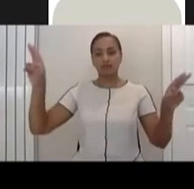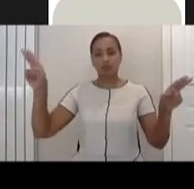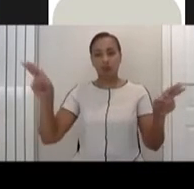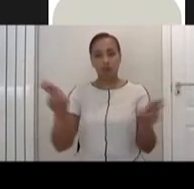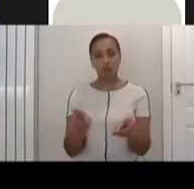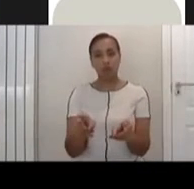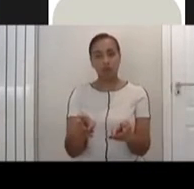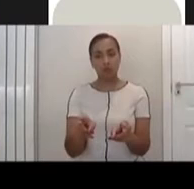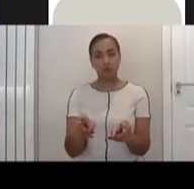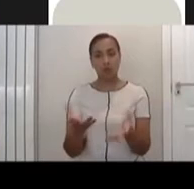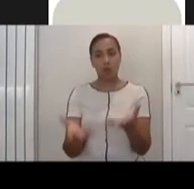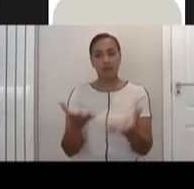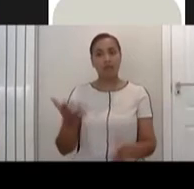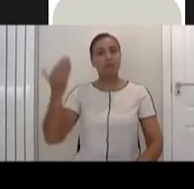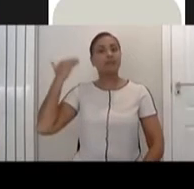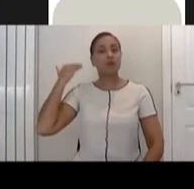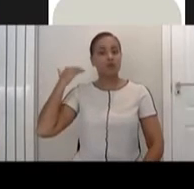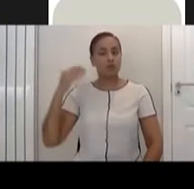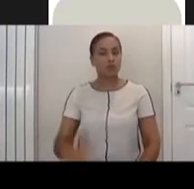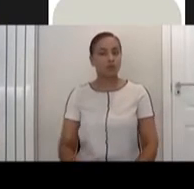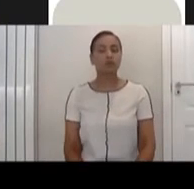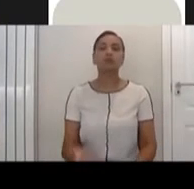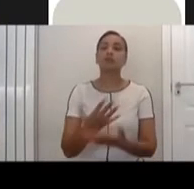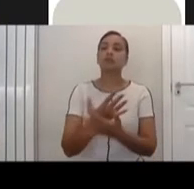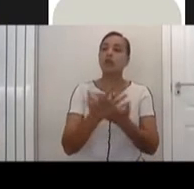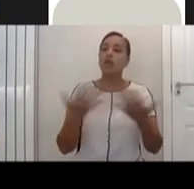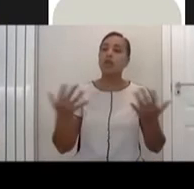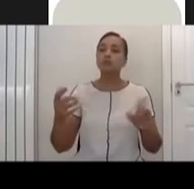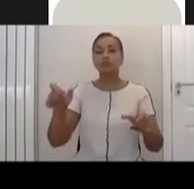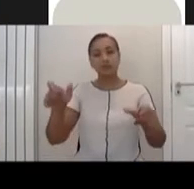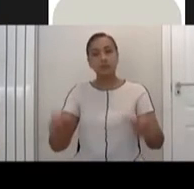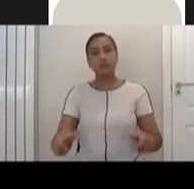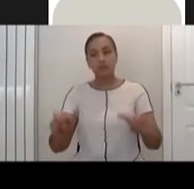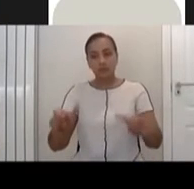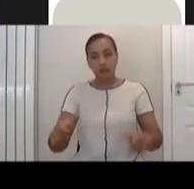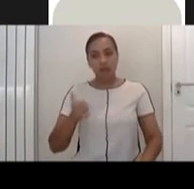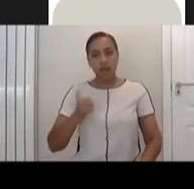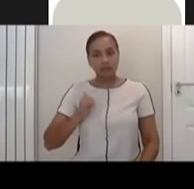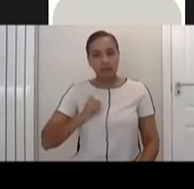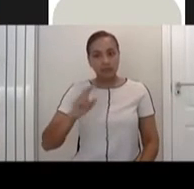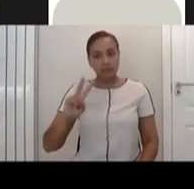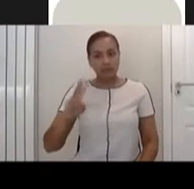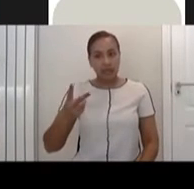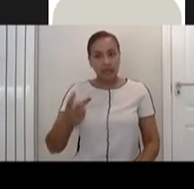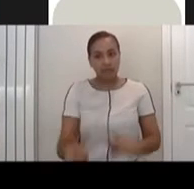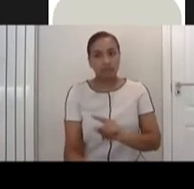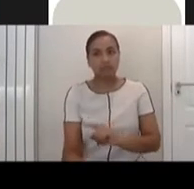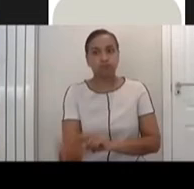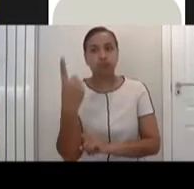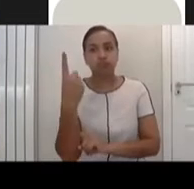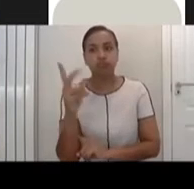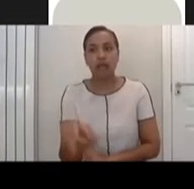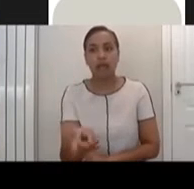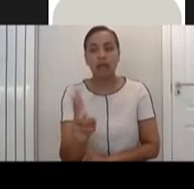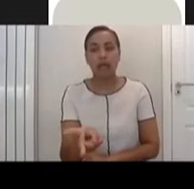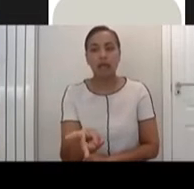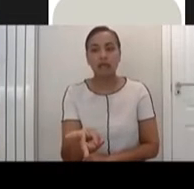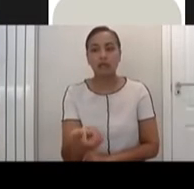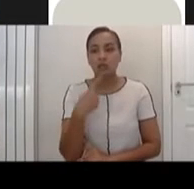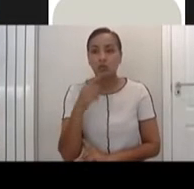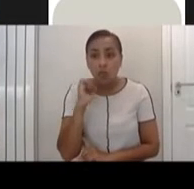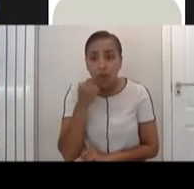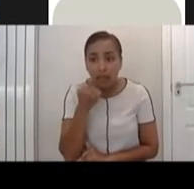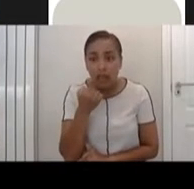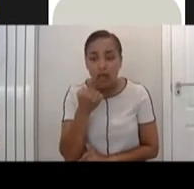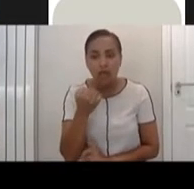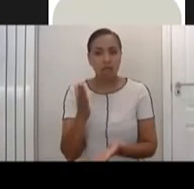to be normally. There's many people planning for a second wave, which isn't to say there's definitely going to be a second wave, but if there is, it